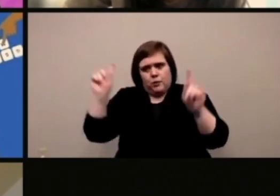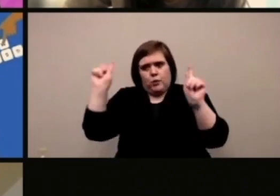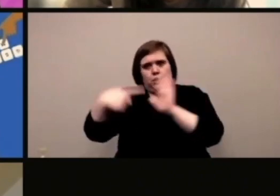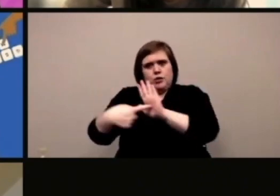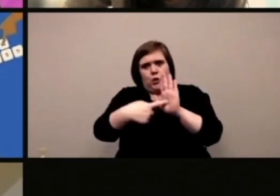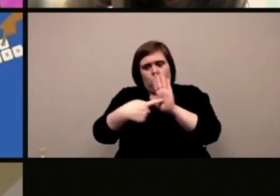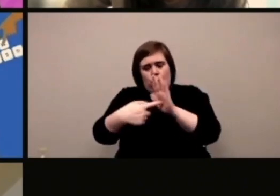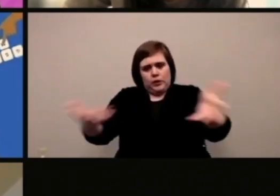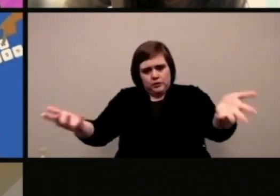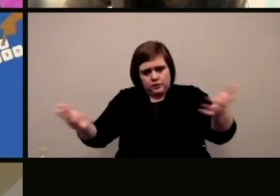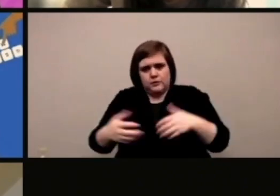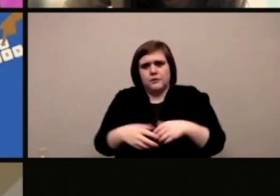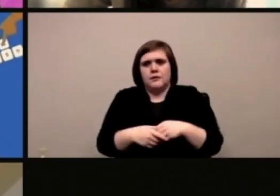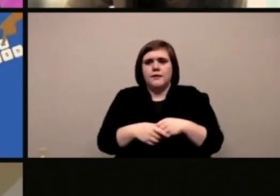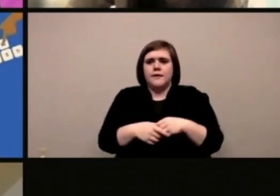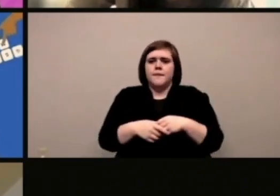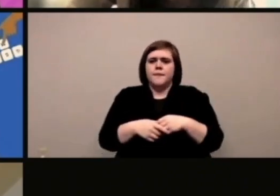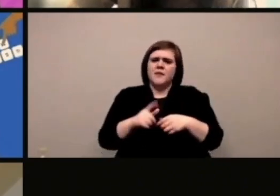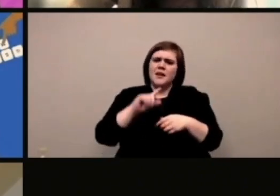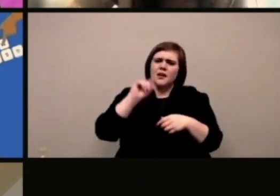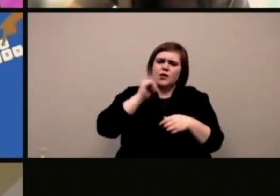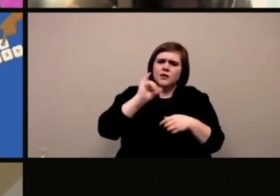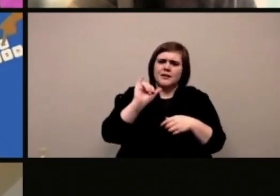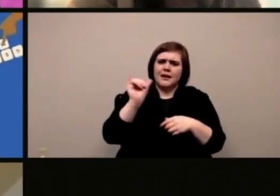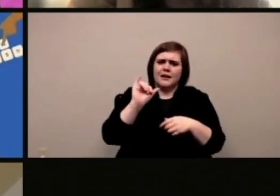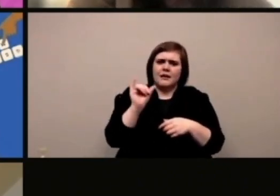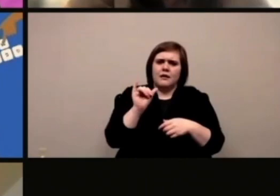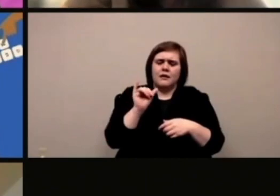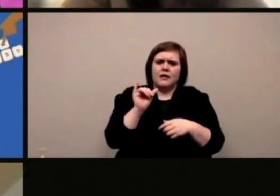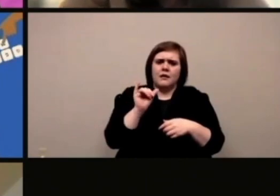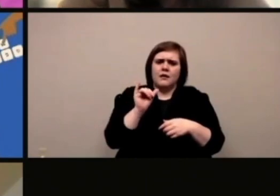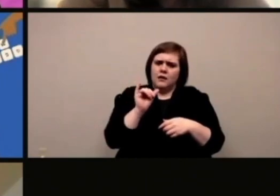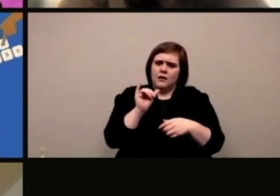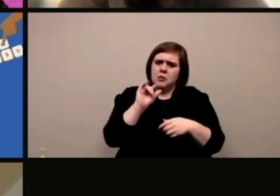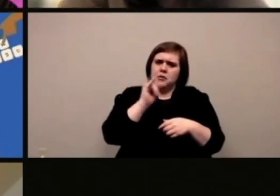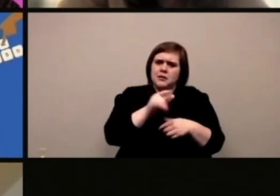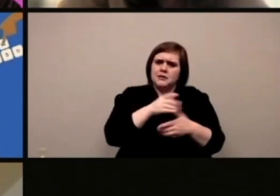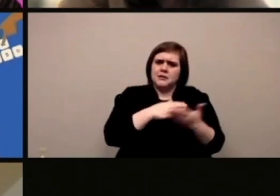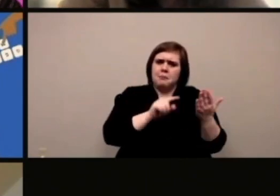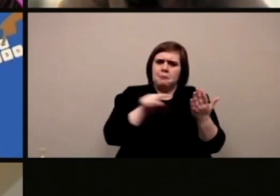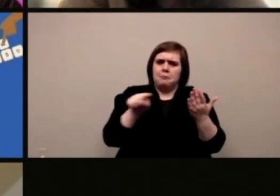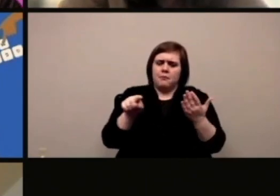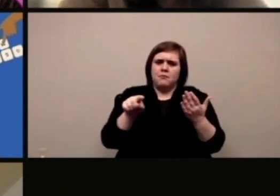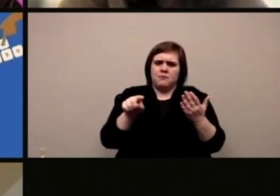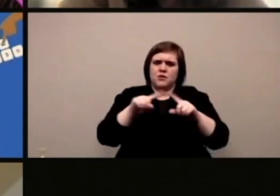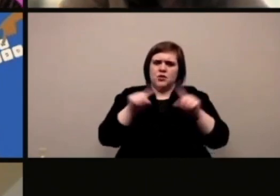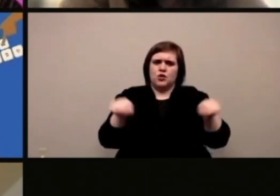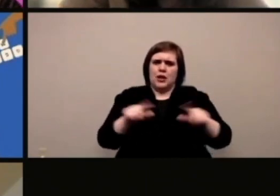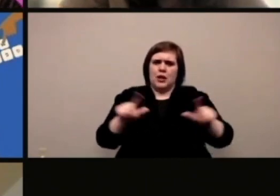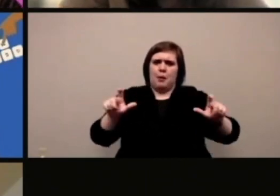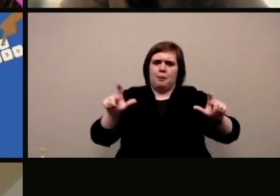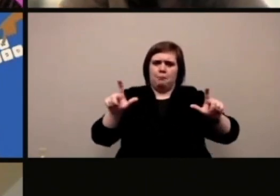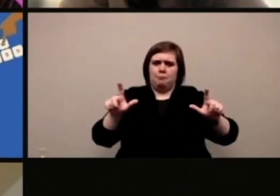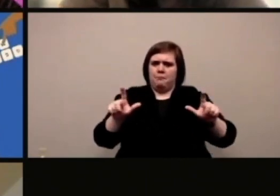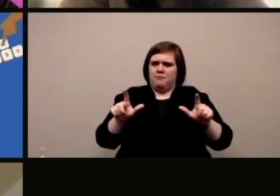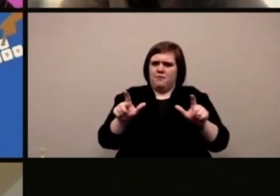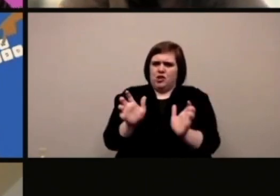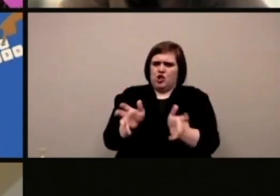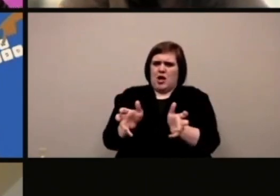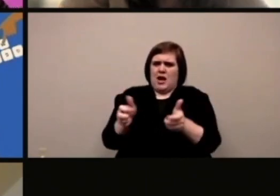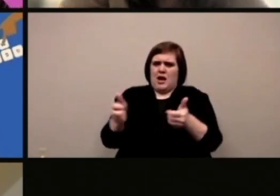or show, it looks like maybe I could post a video. Yeah. Yeah, it looks like people are posting screenshots in the chat too. Thanks for doing that. That's